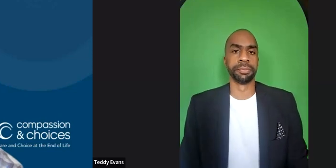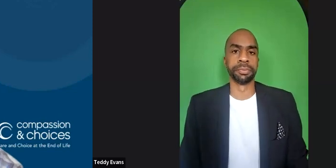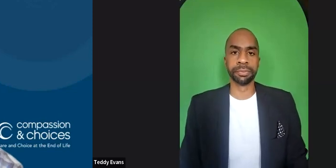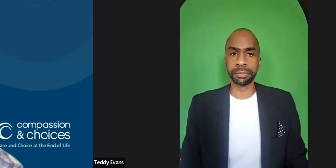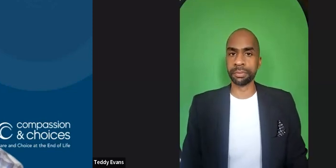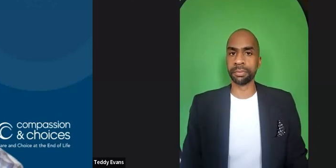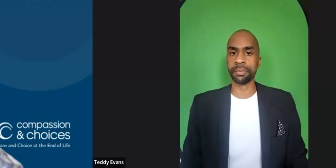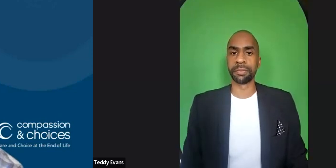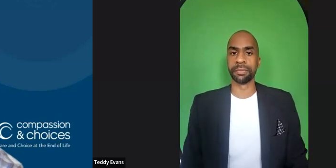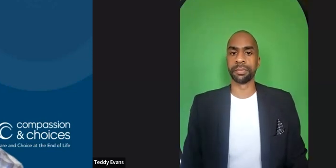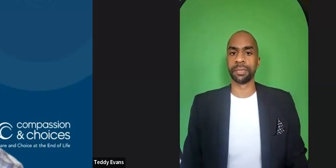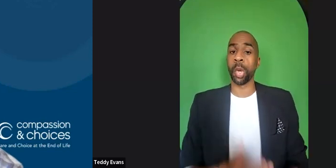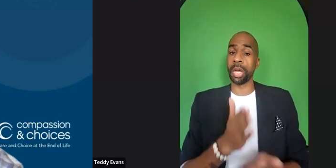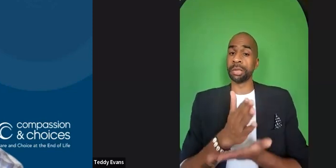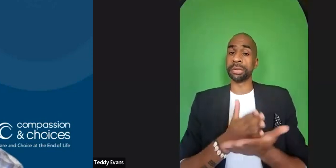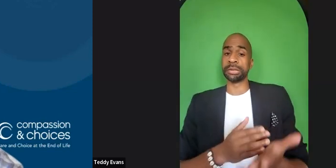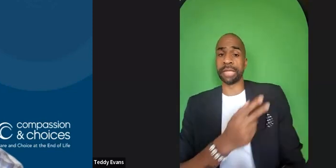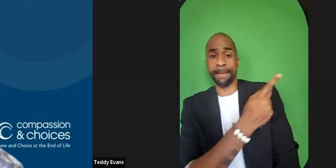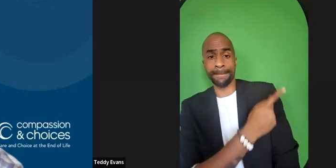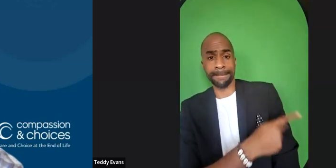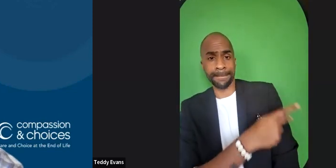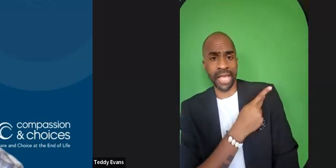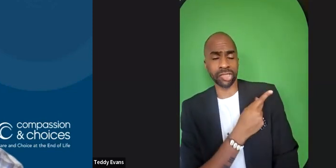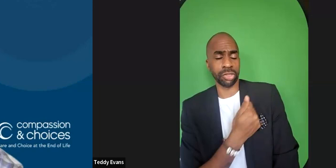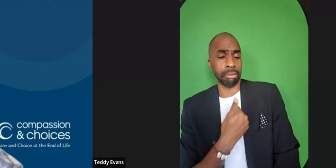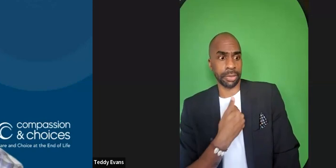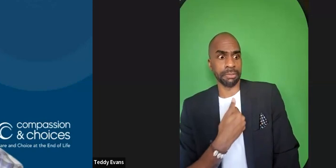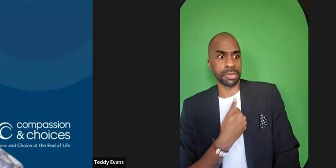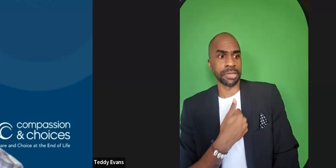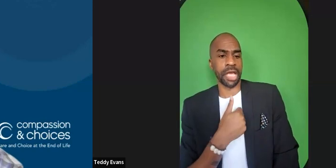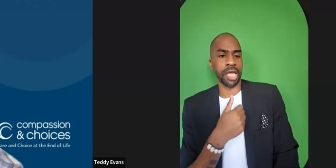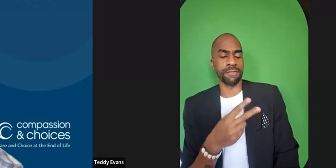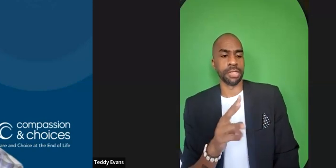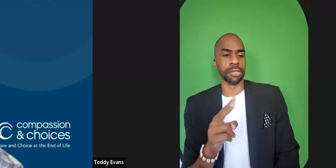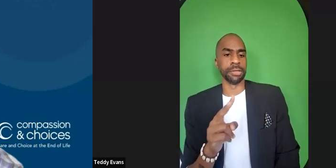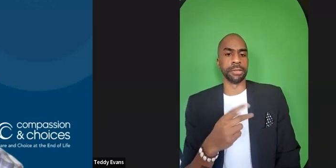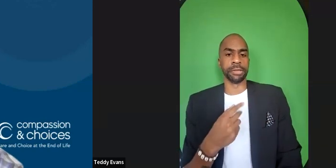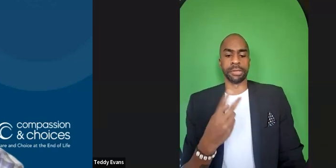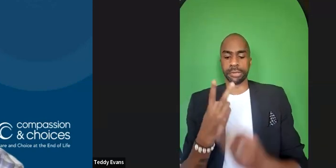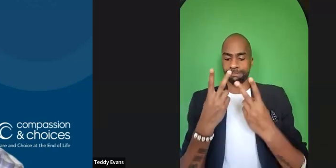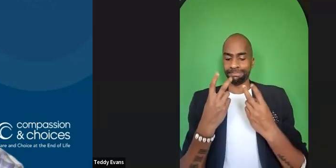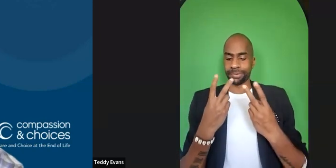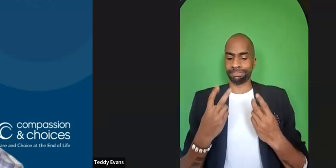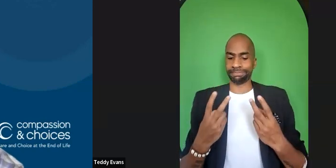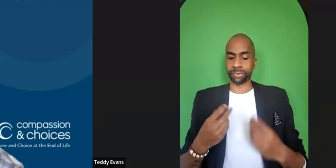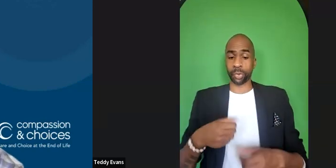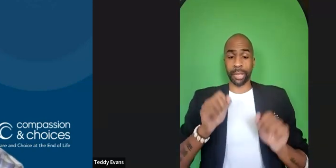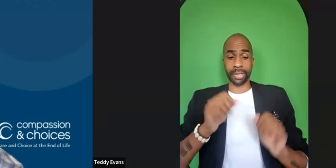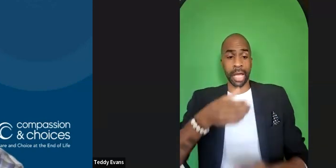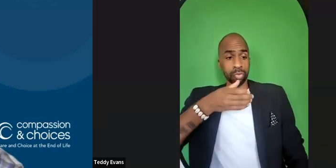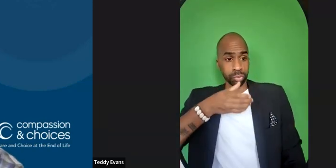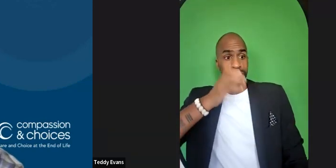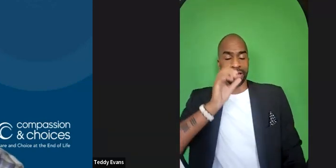some of our patients are actively monitoring their ability to swallow 4 ounces of liquid in, you know,